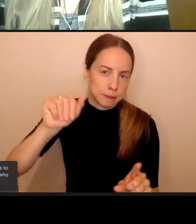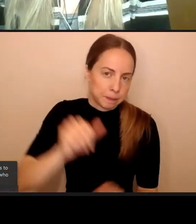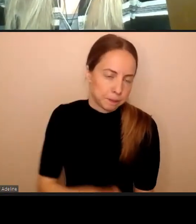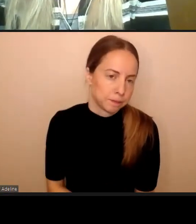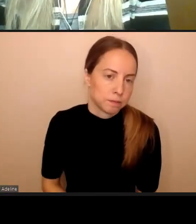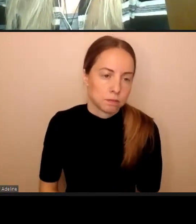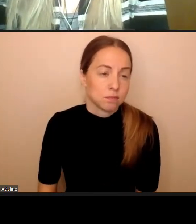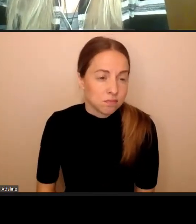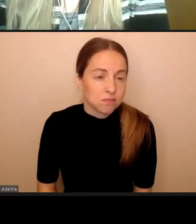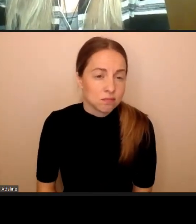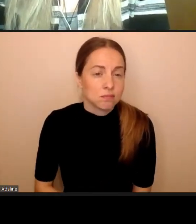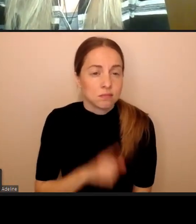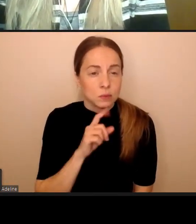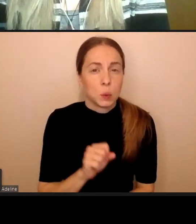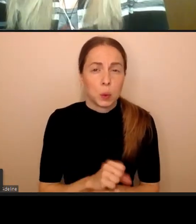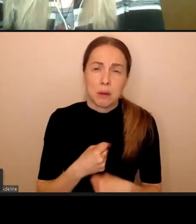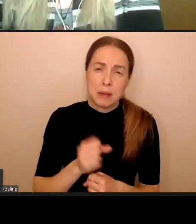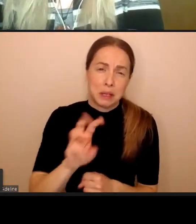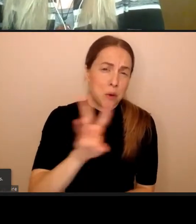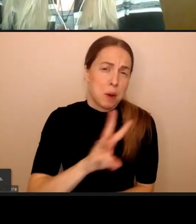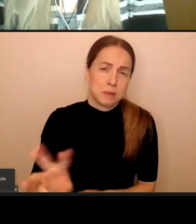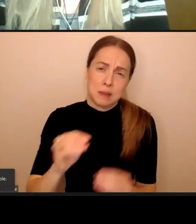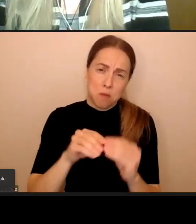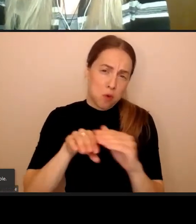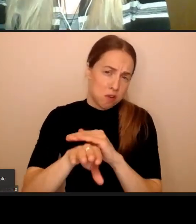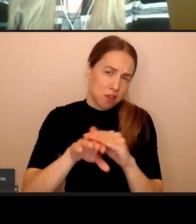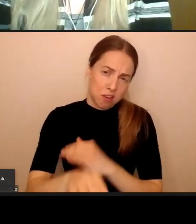Really work to make your websites accessible.